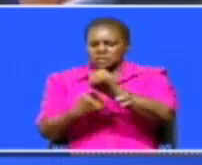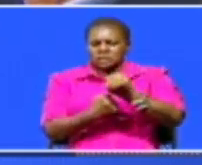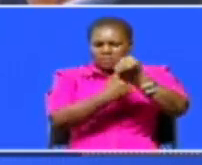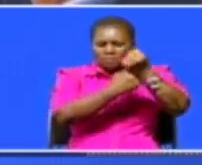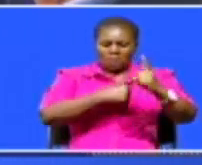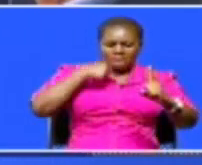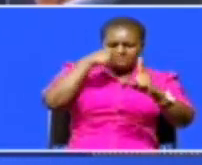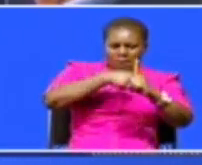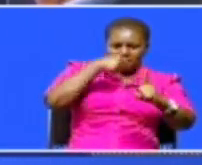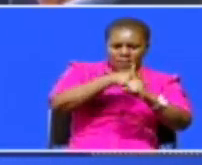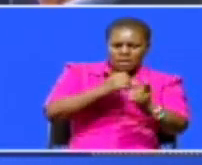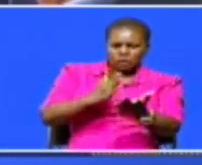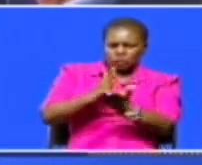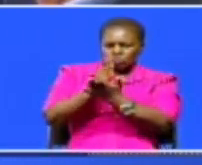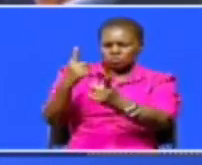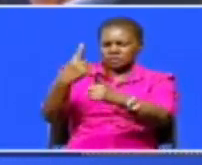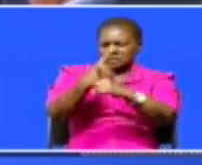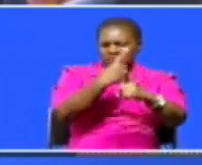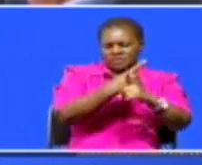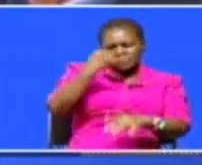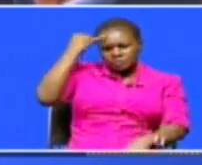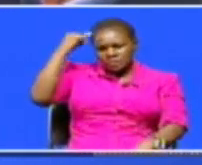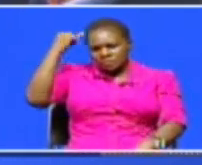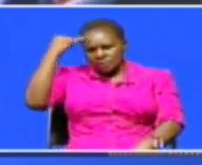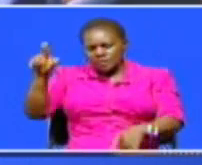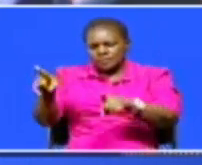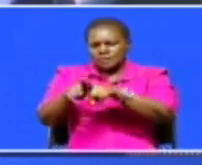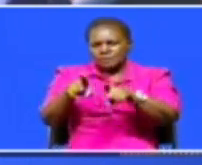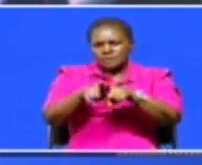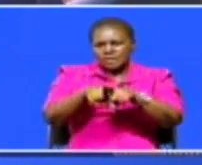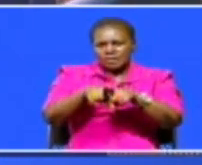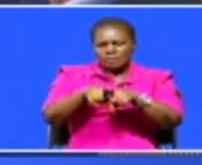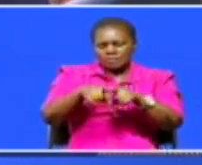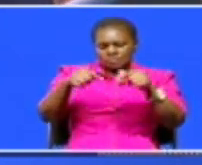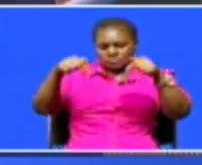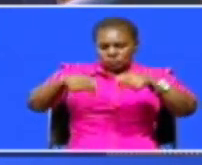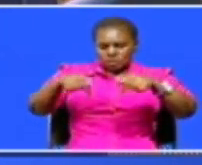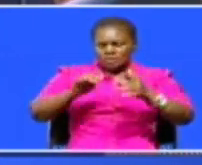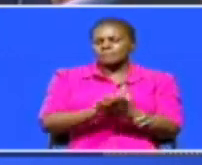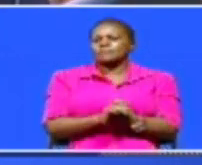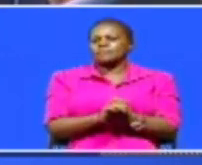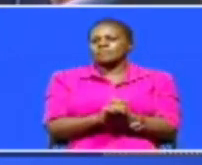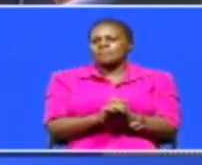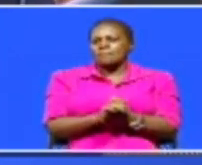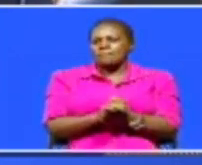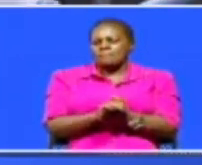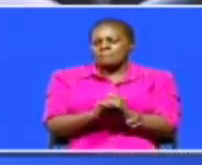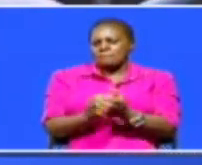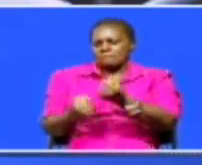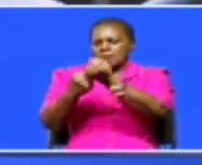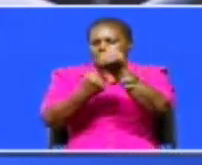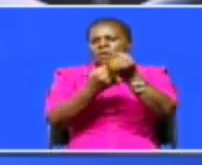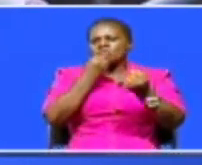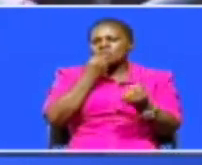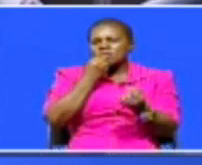efforts through various initiatives, such as the one that we have today with a donation of food.